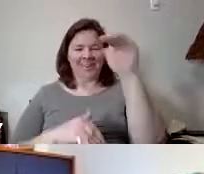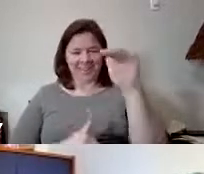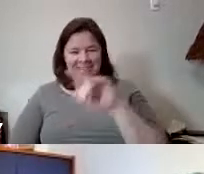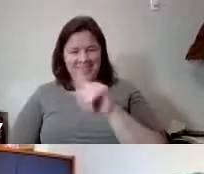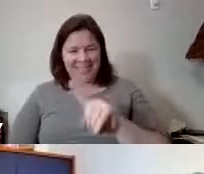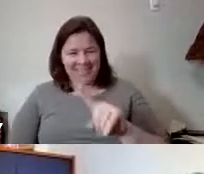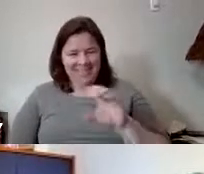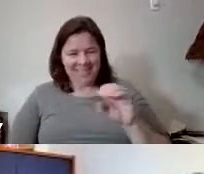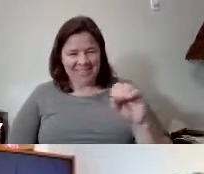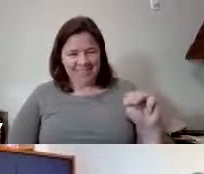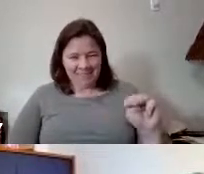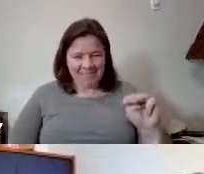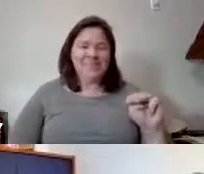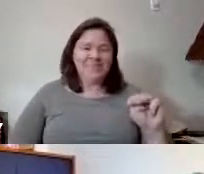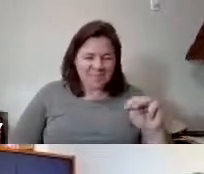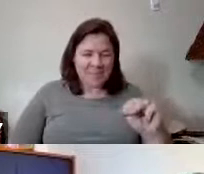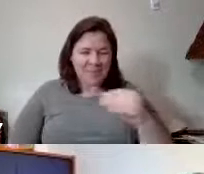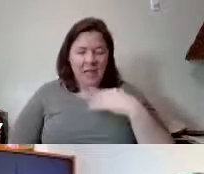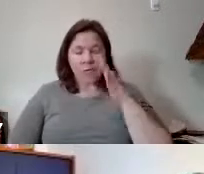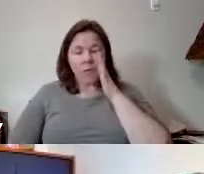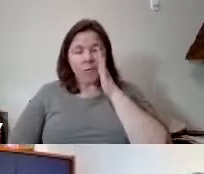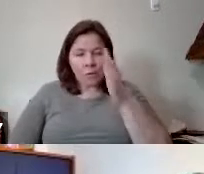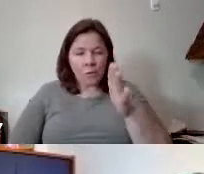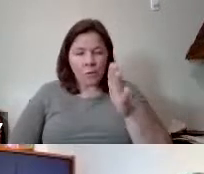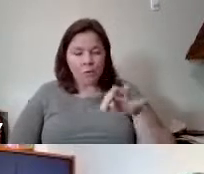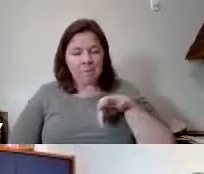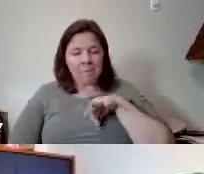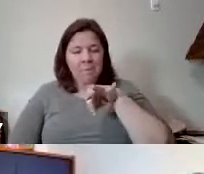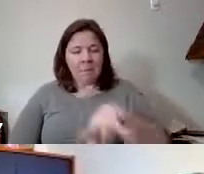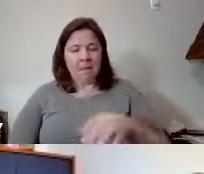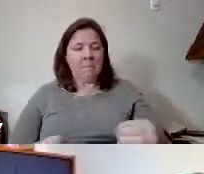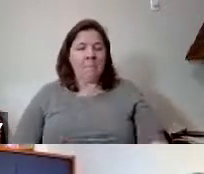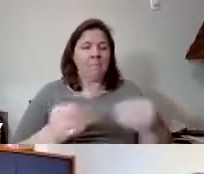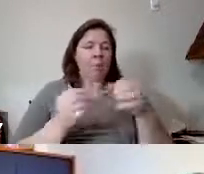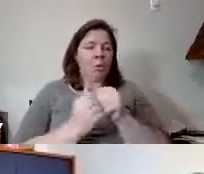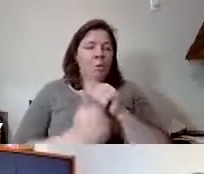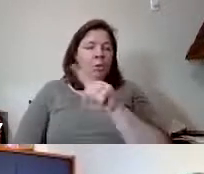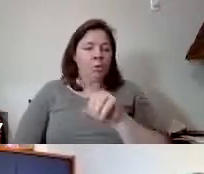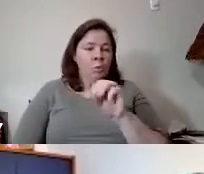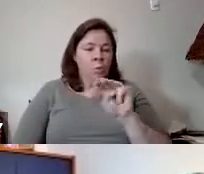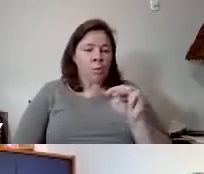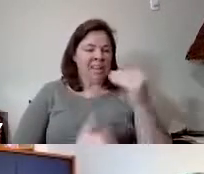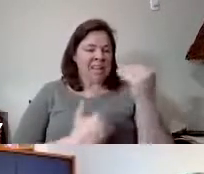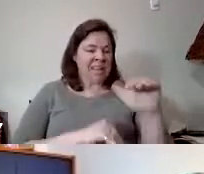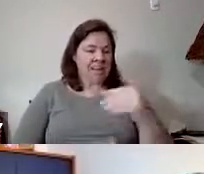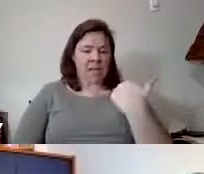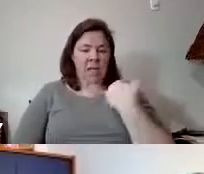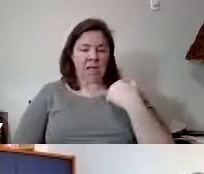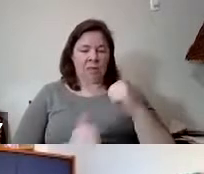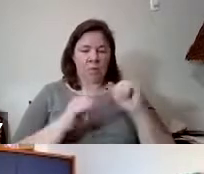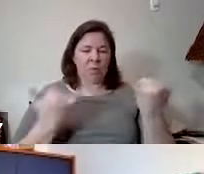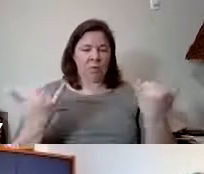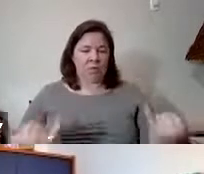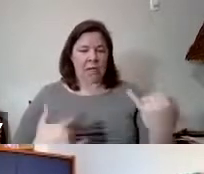is that with each account, you have to pay more, right? Now, that's part of the limitation we're having with today's